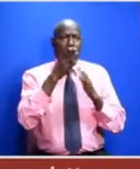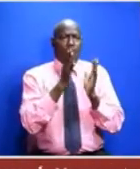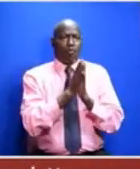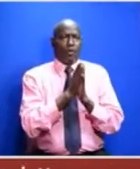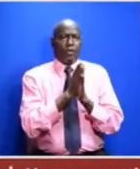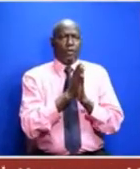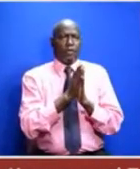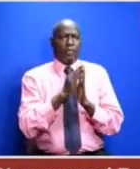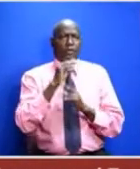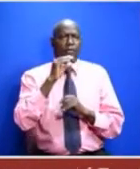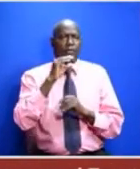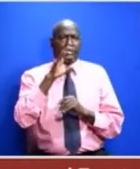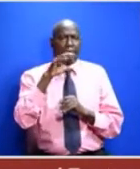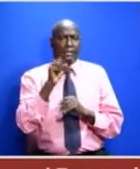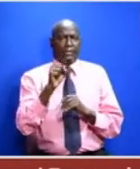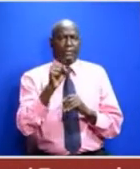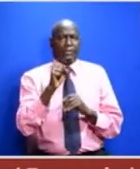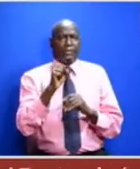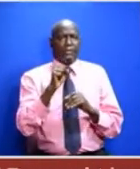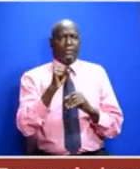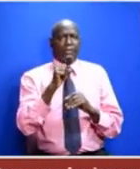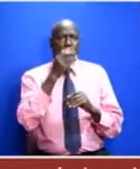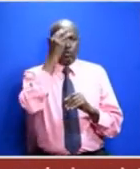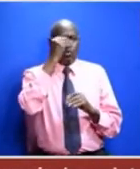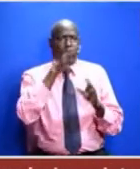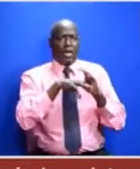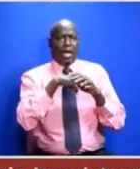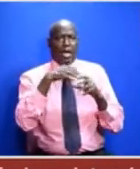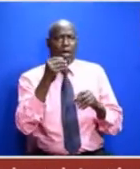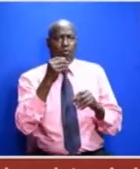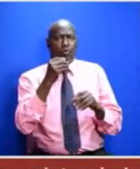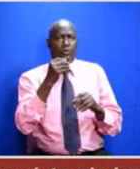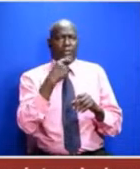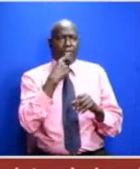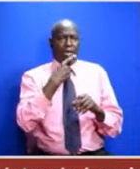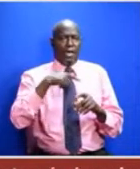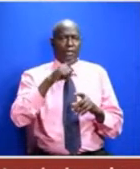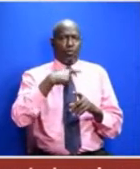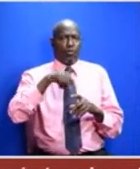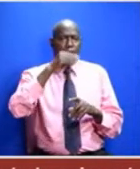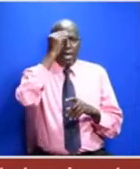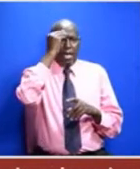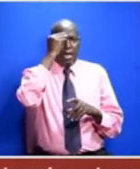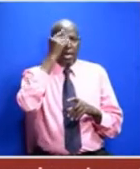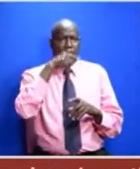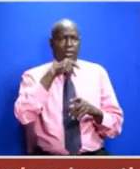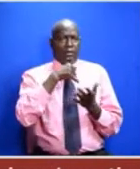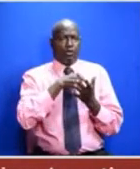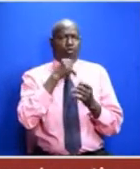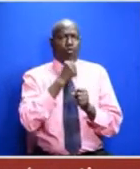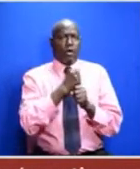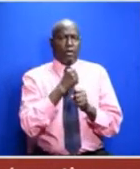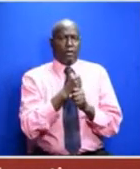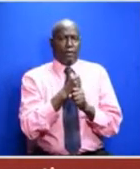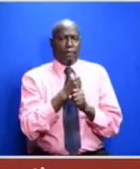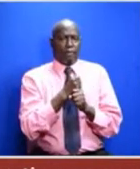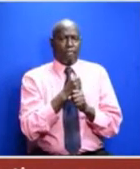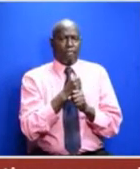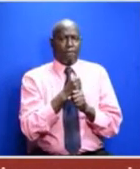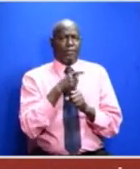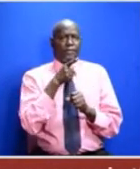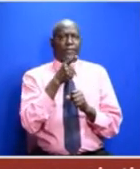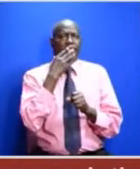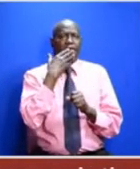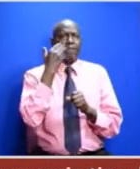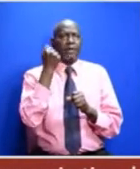Waziri, and students came out telling us, we are learning and we are working. And that is